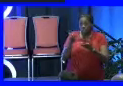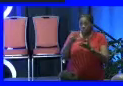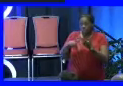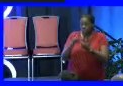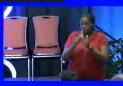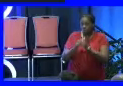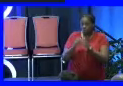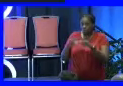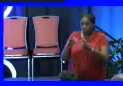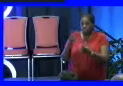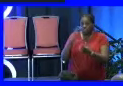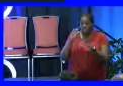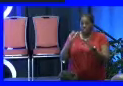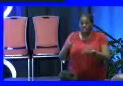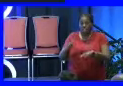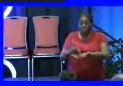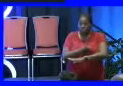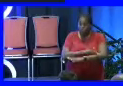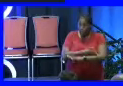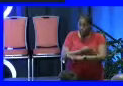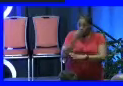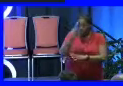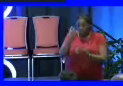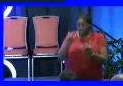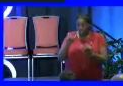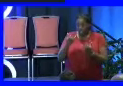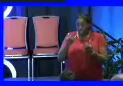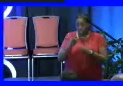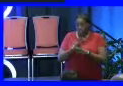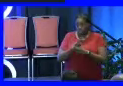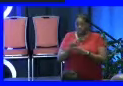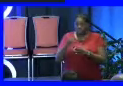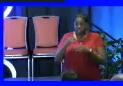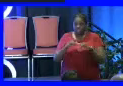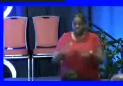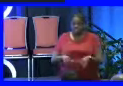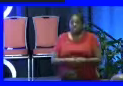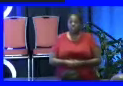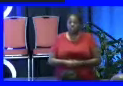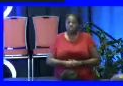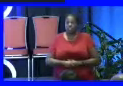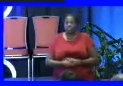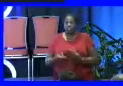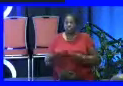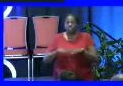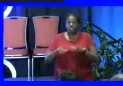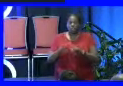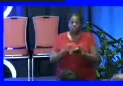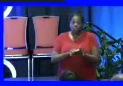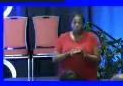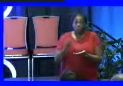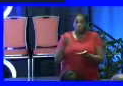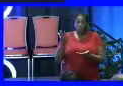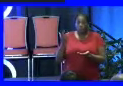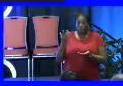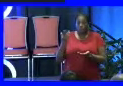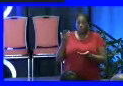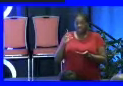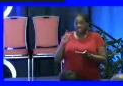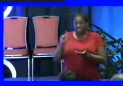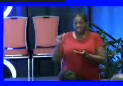shelter provider and see what you can do, particularly now that you have HRSN services. I can't do that because